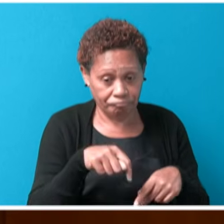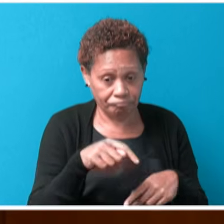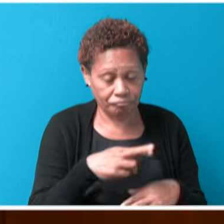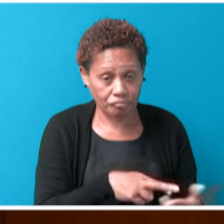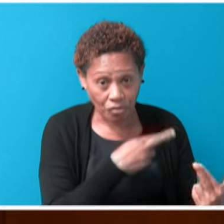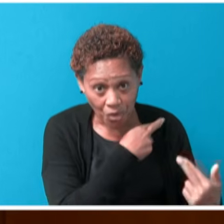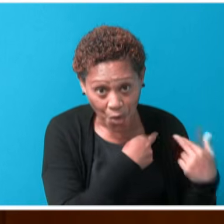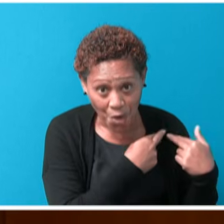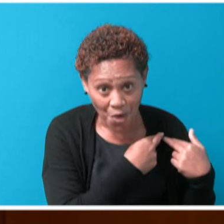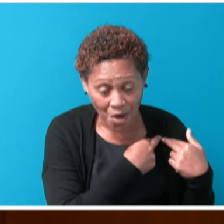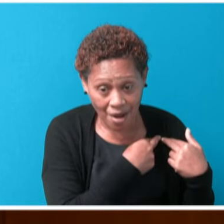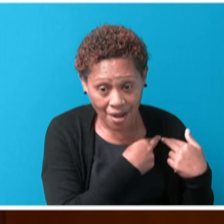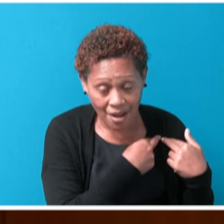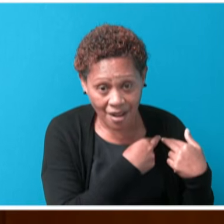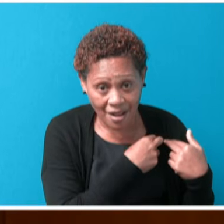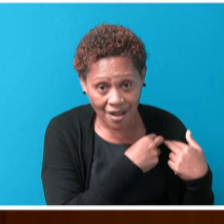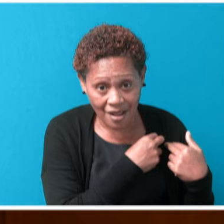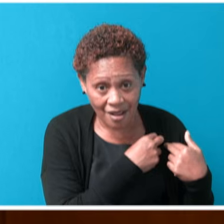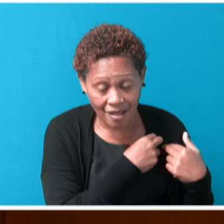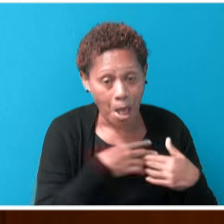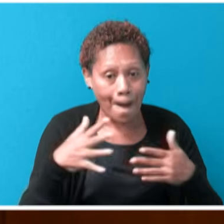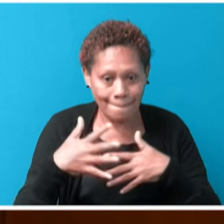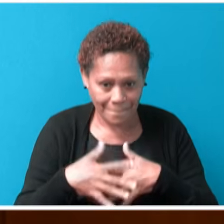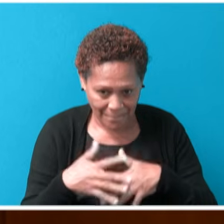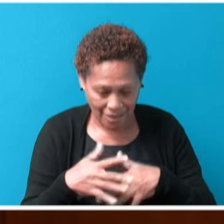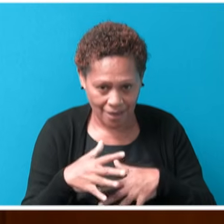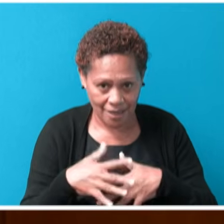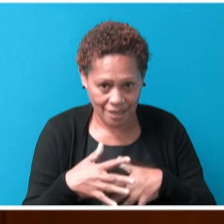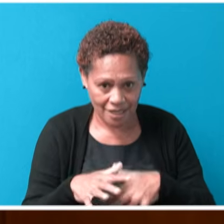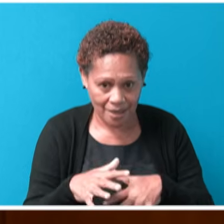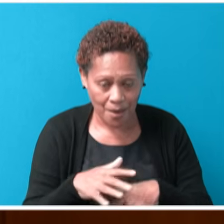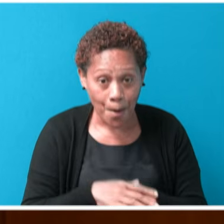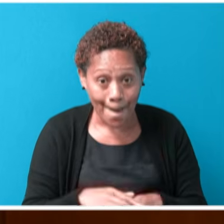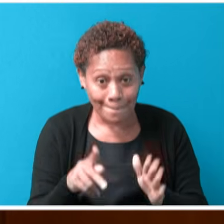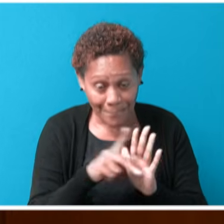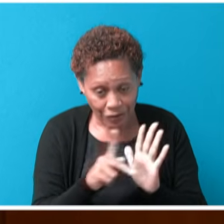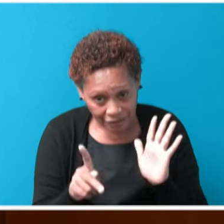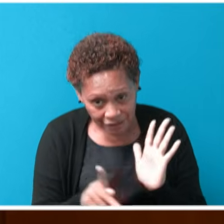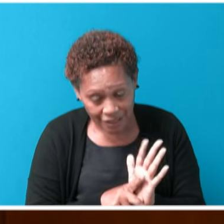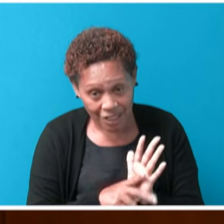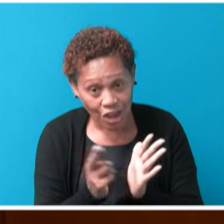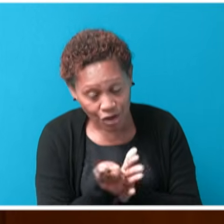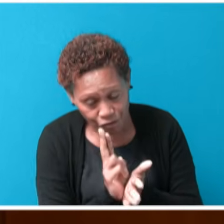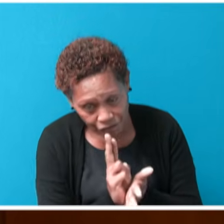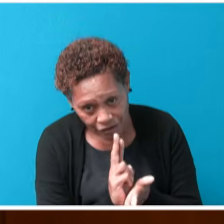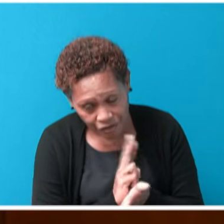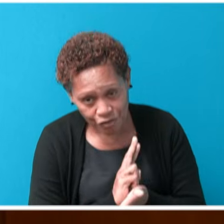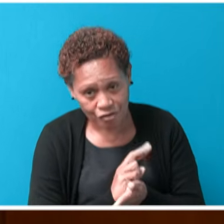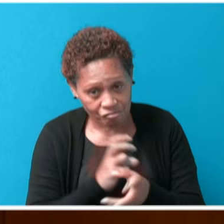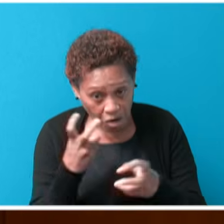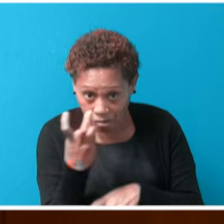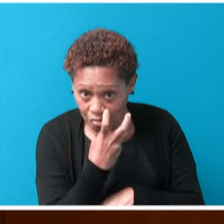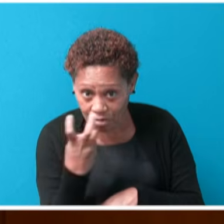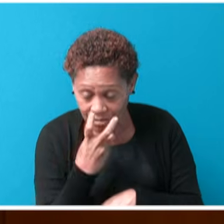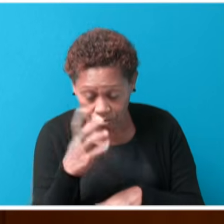quality of public policy through policy analysis, regulatory review, performance monitoring, and